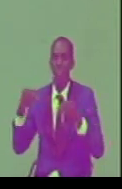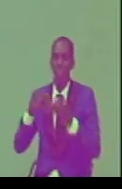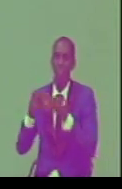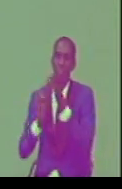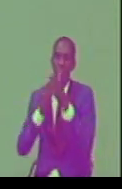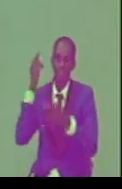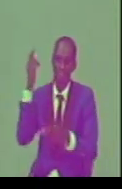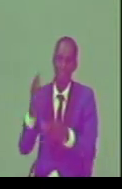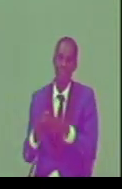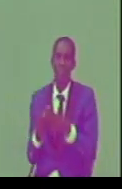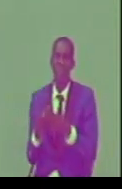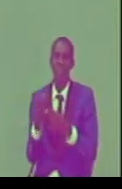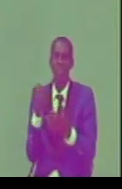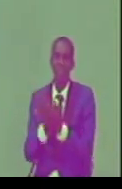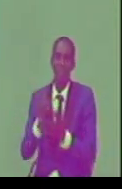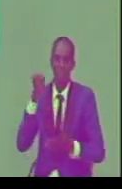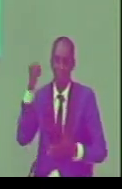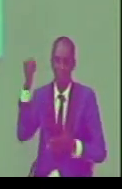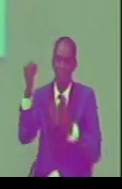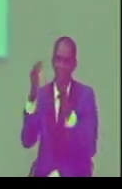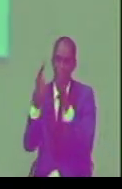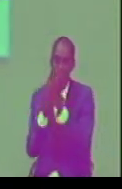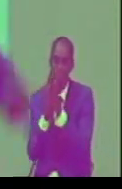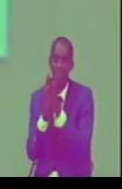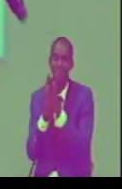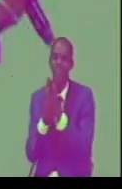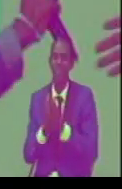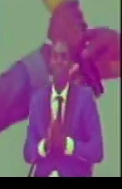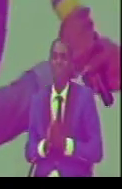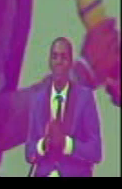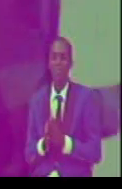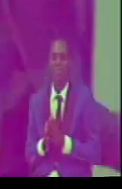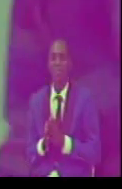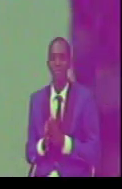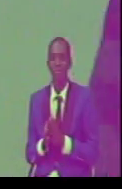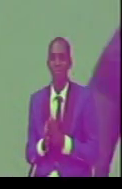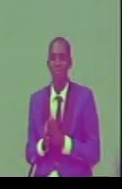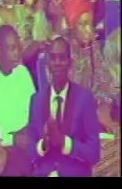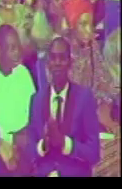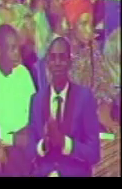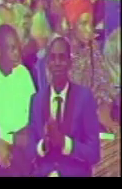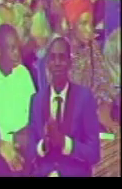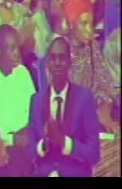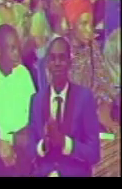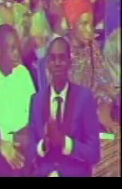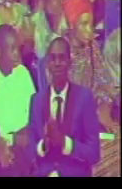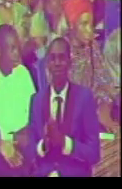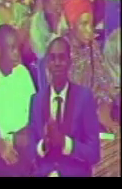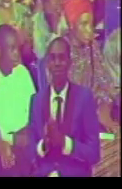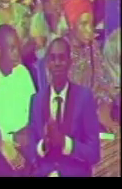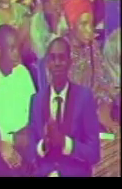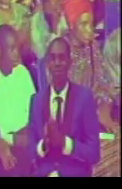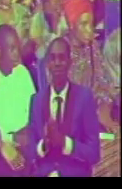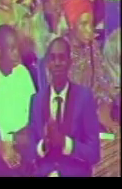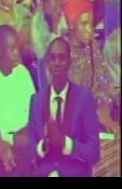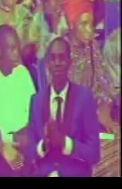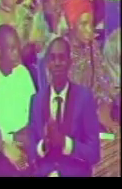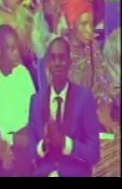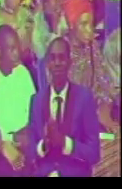am healed in Jesus' name. We pray. Ulcer go forever.